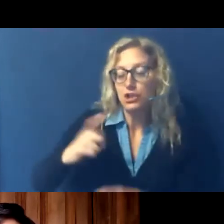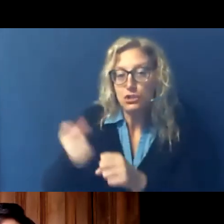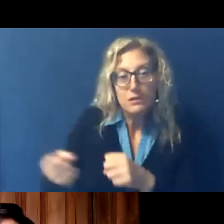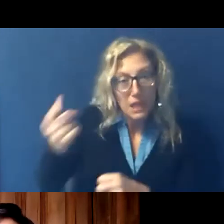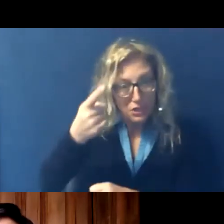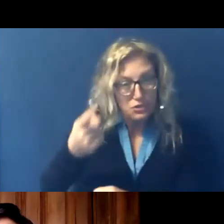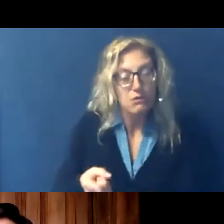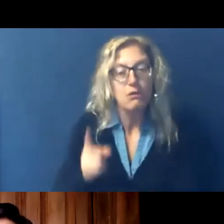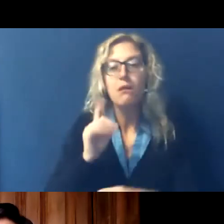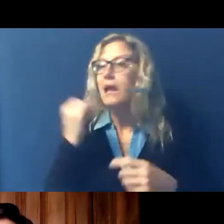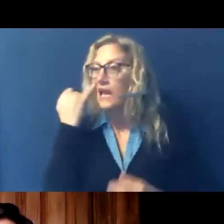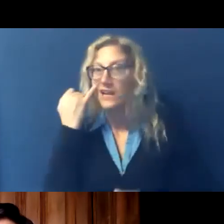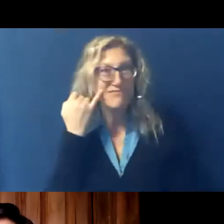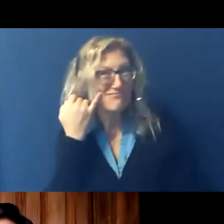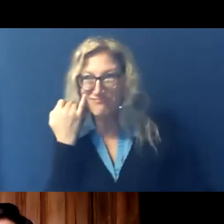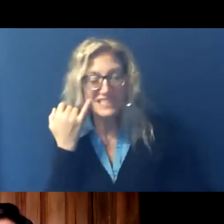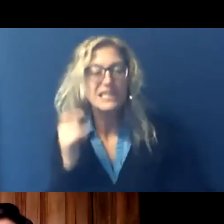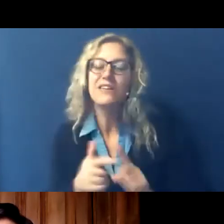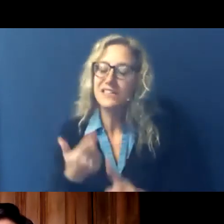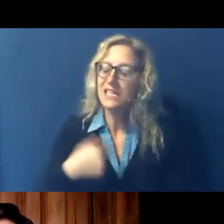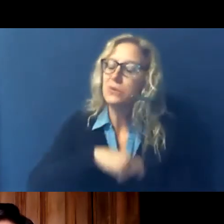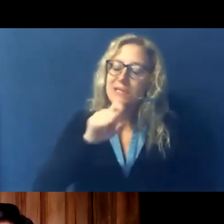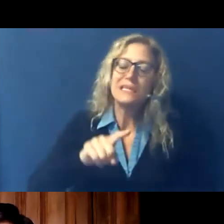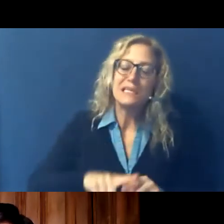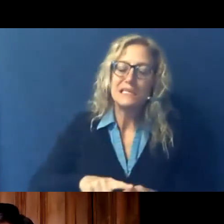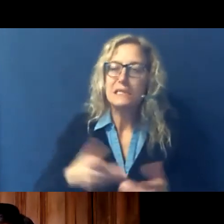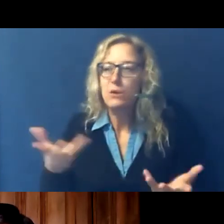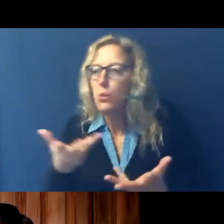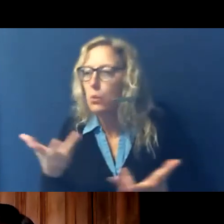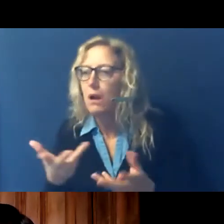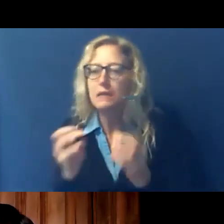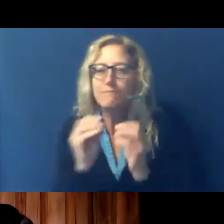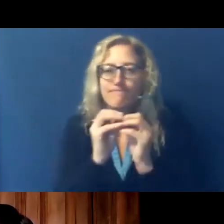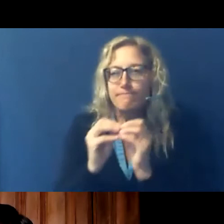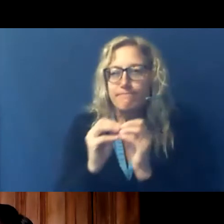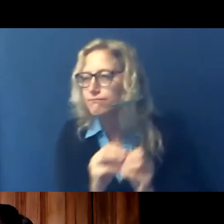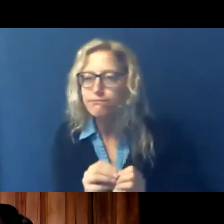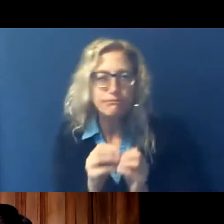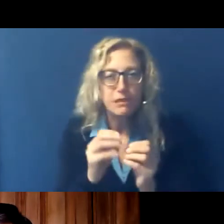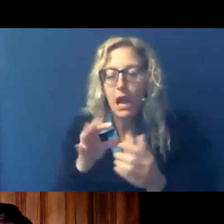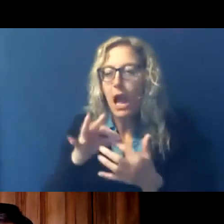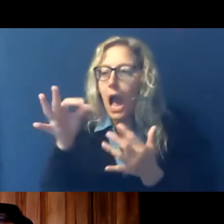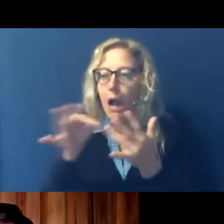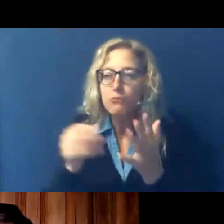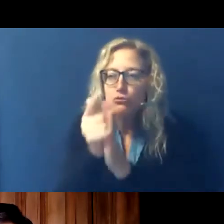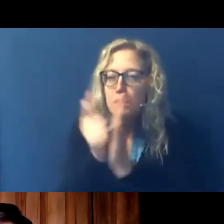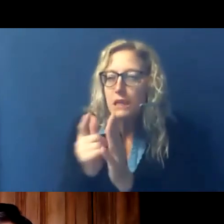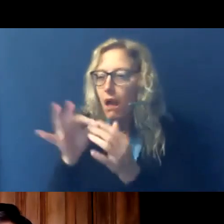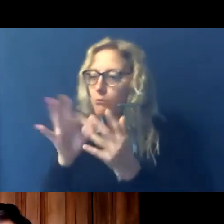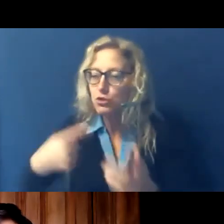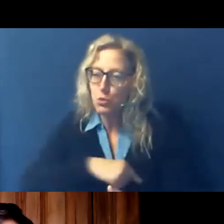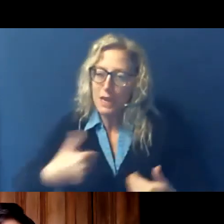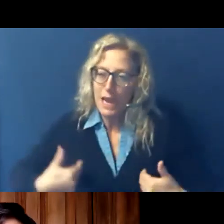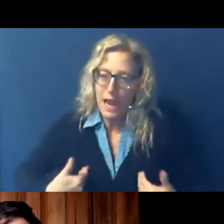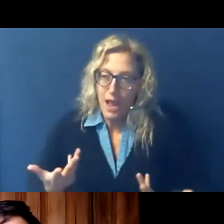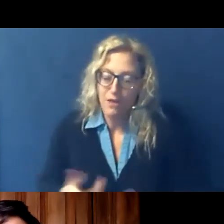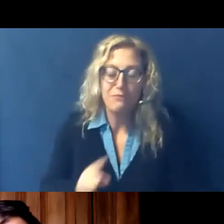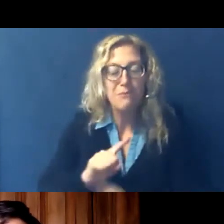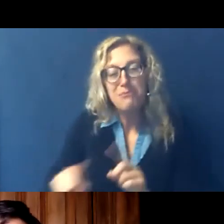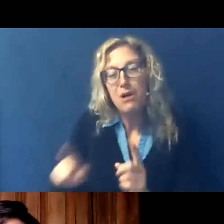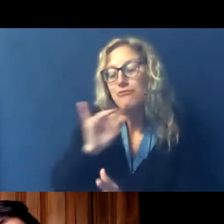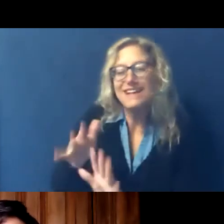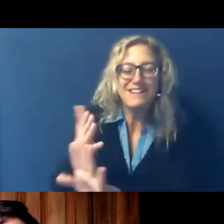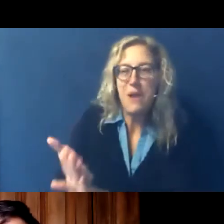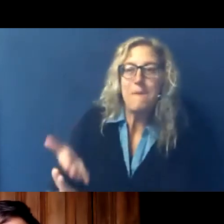then if not, we'll look at what kind of litigation options we might have depending upon what actually passes. But I guess